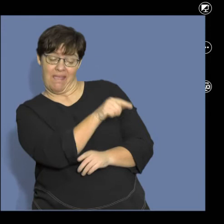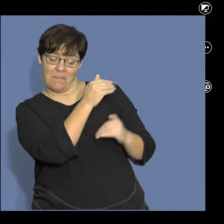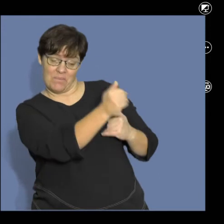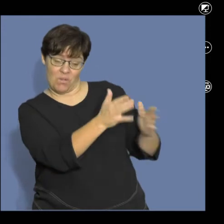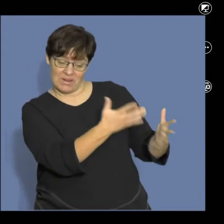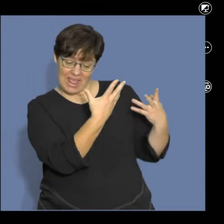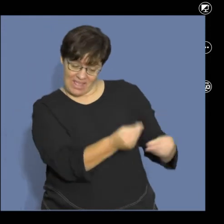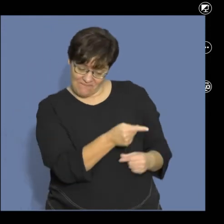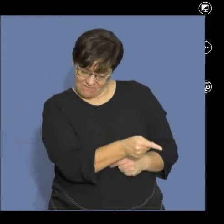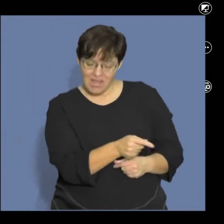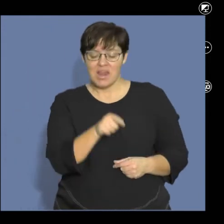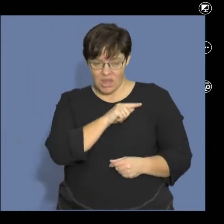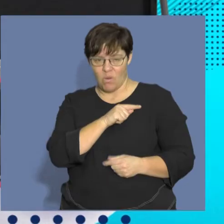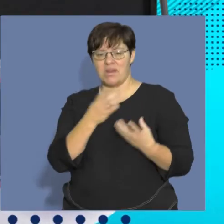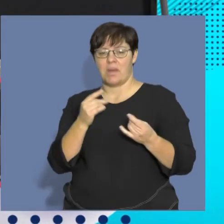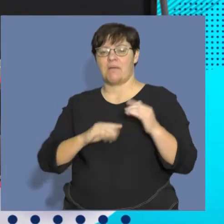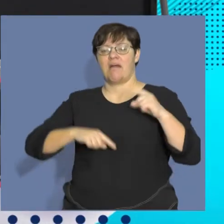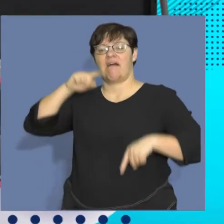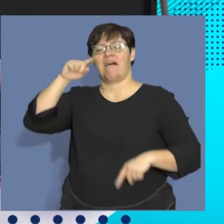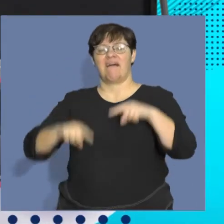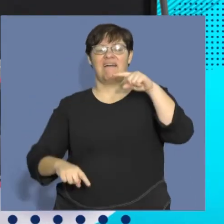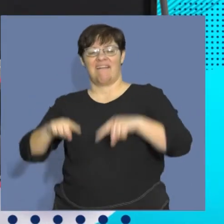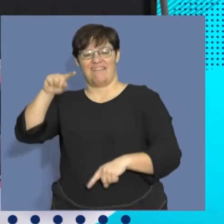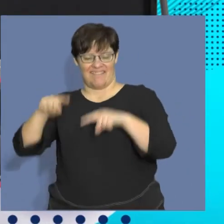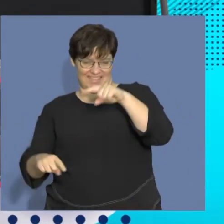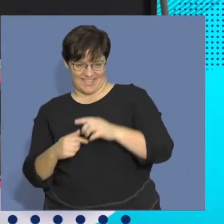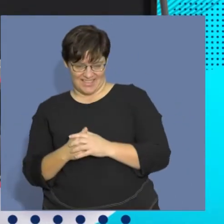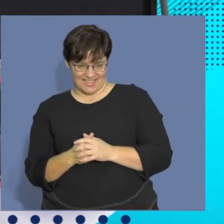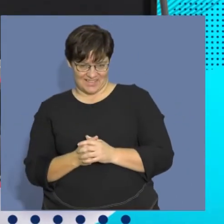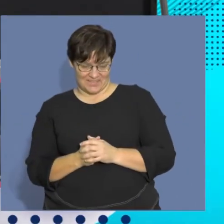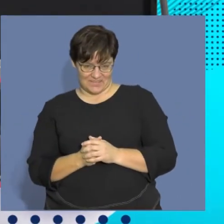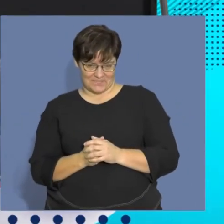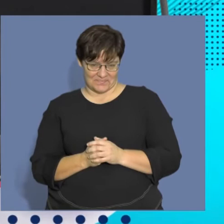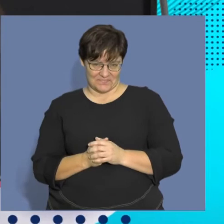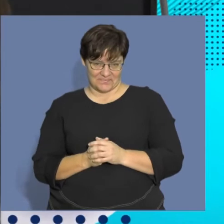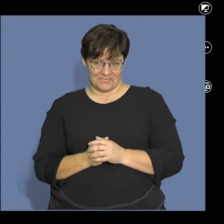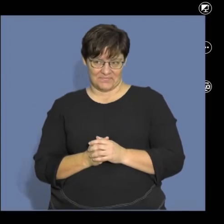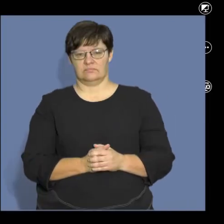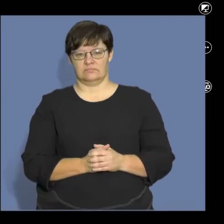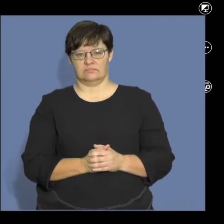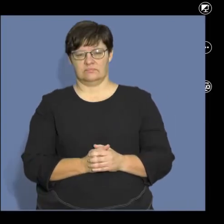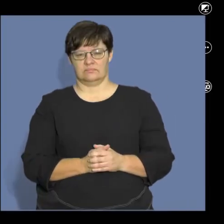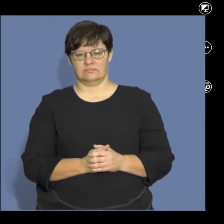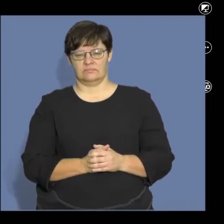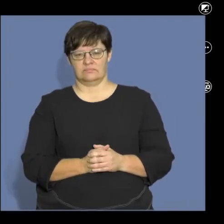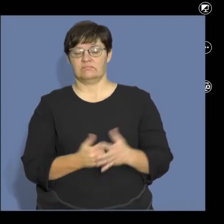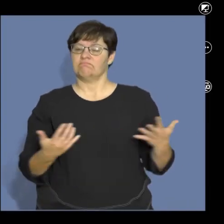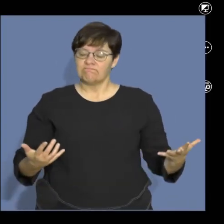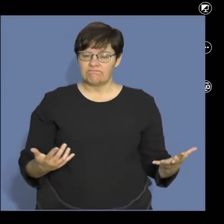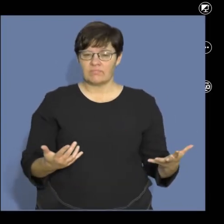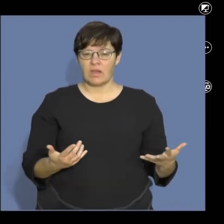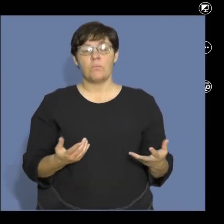populations fluctuate or change in size. So we've got